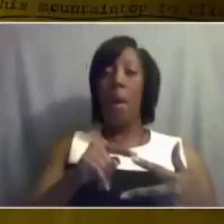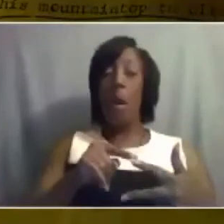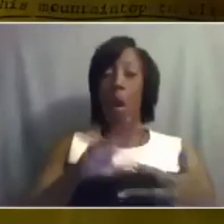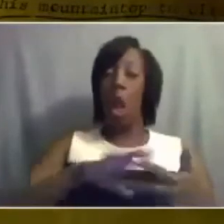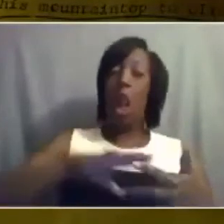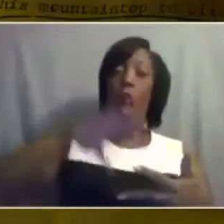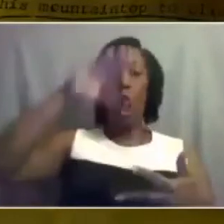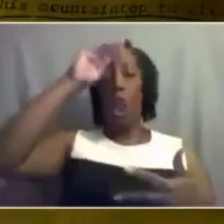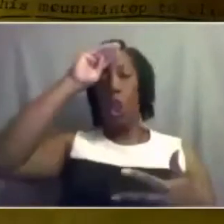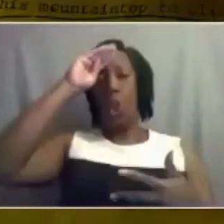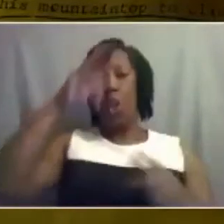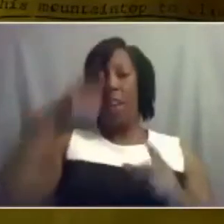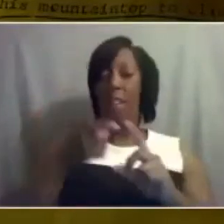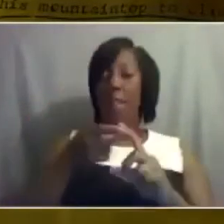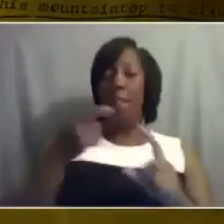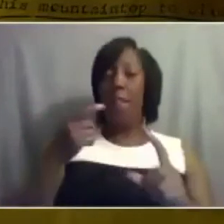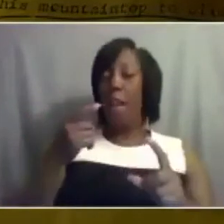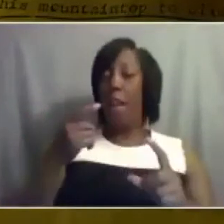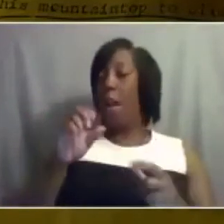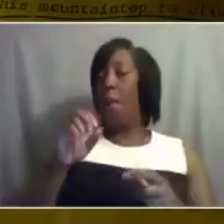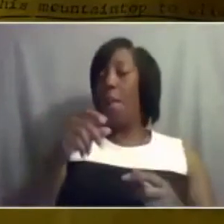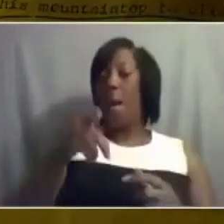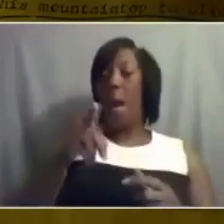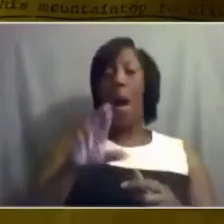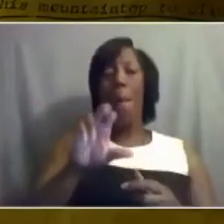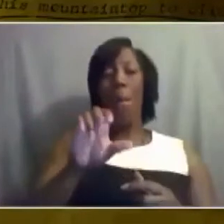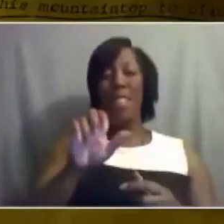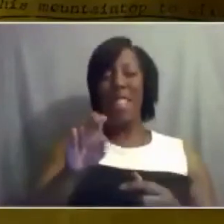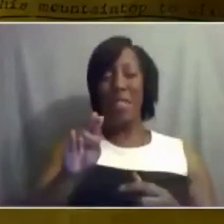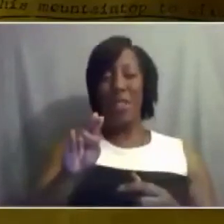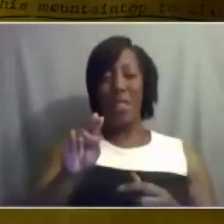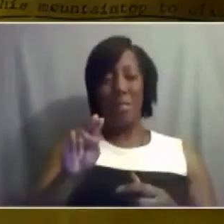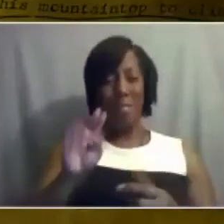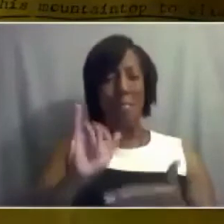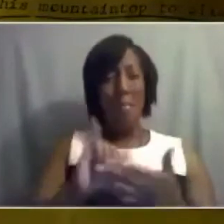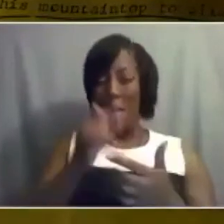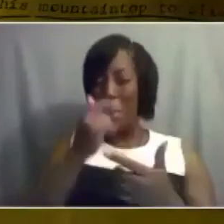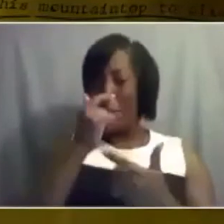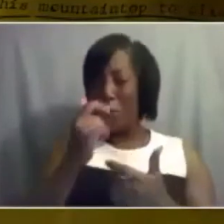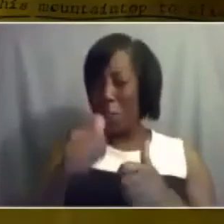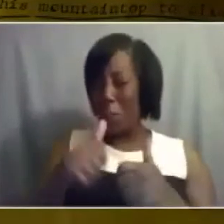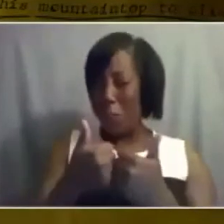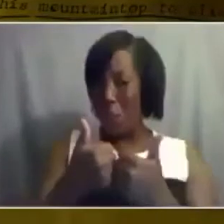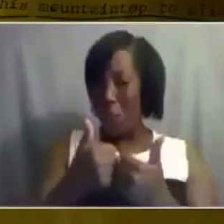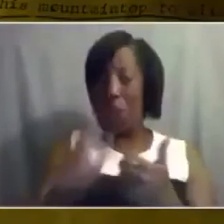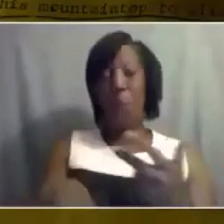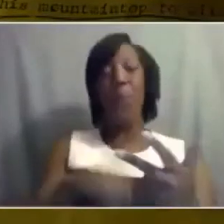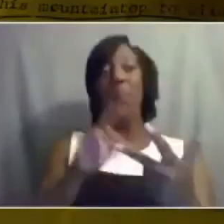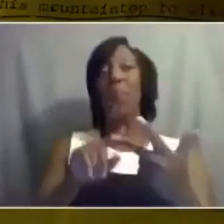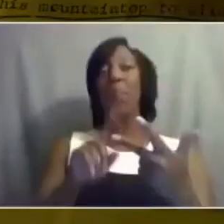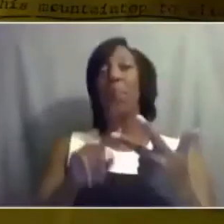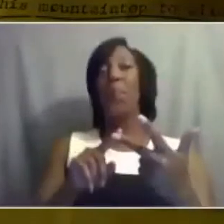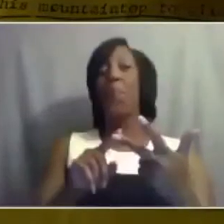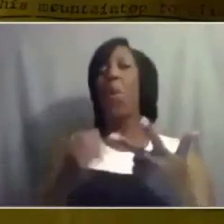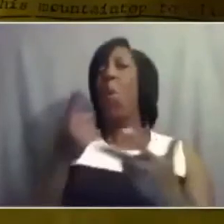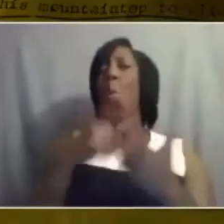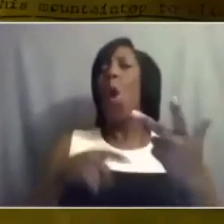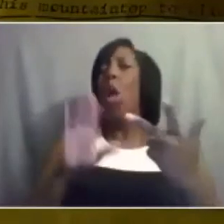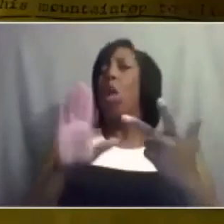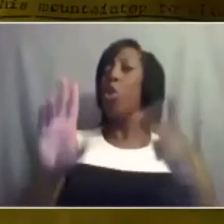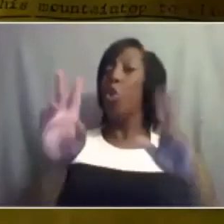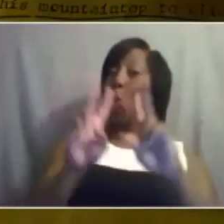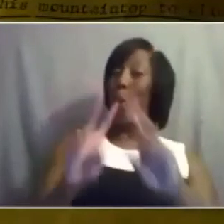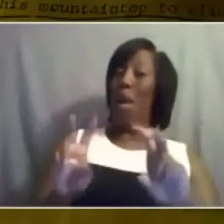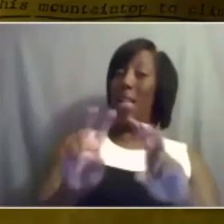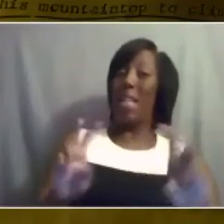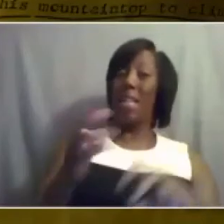opposition? That's a tricky one. And then finally, what is your assessment of the Poor People's Campaign as a